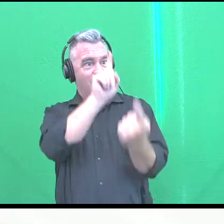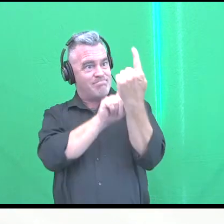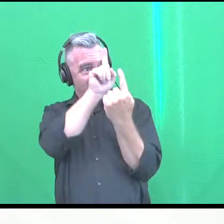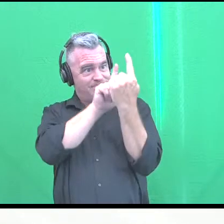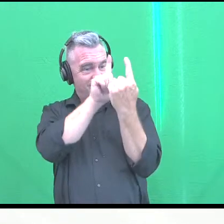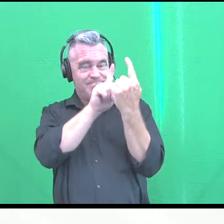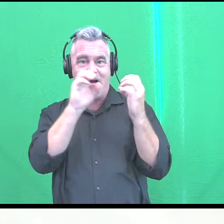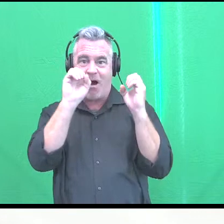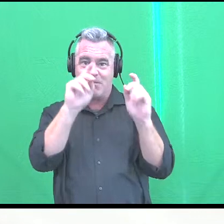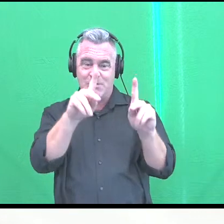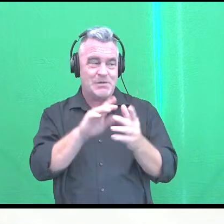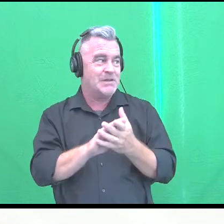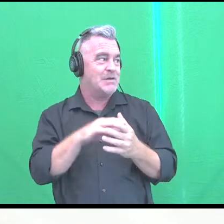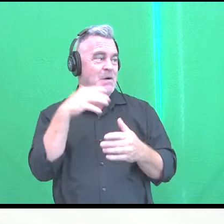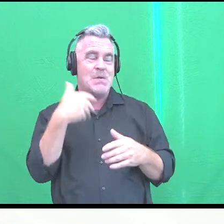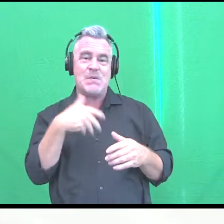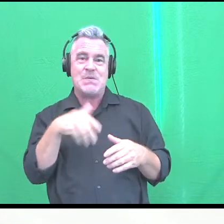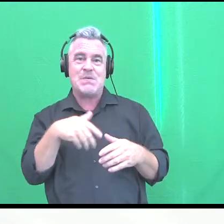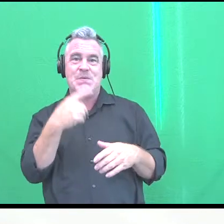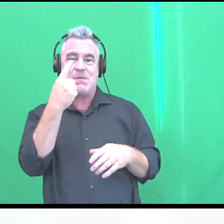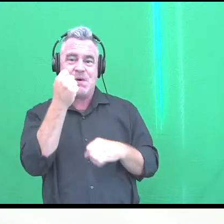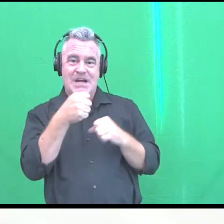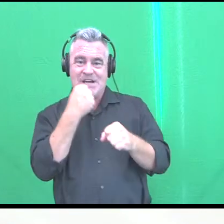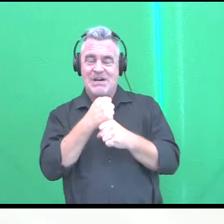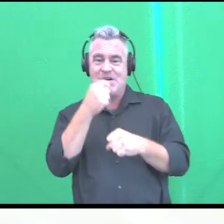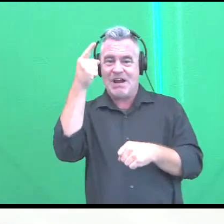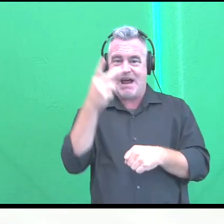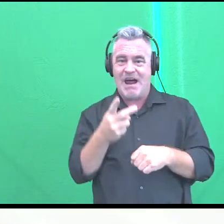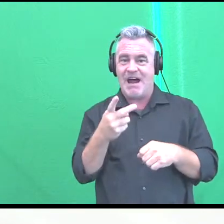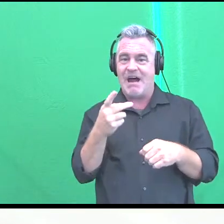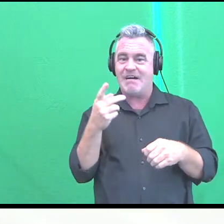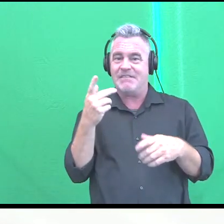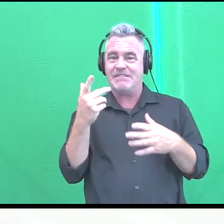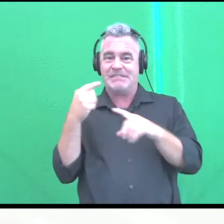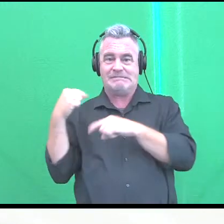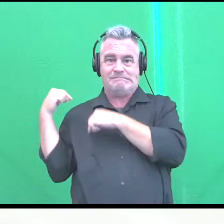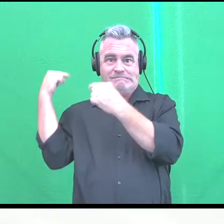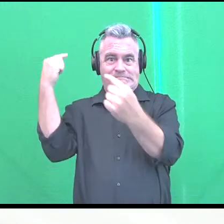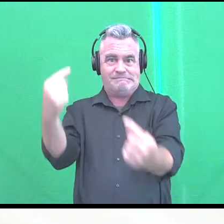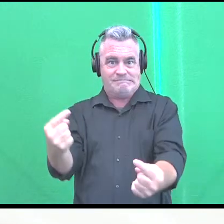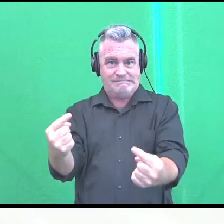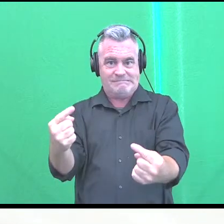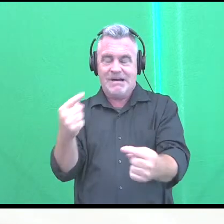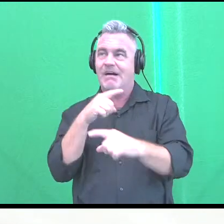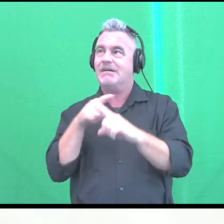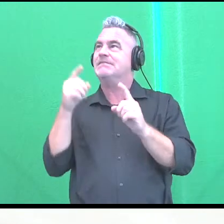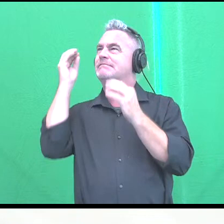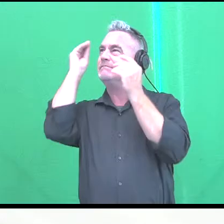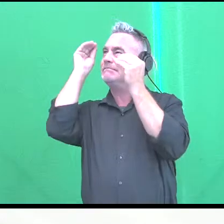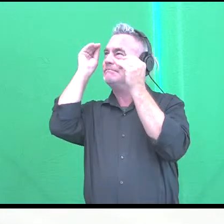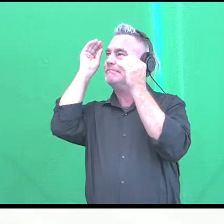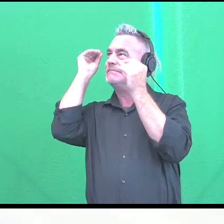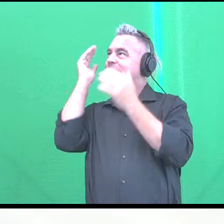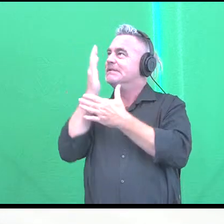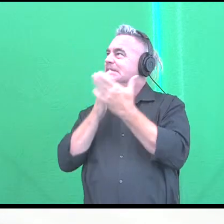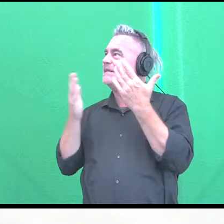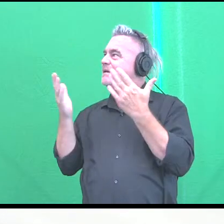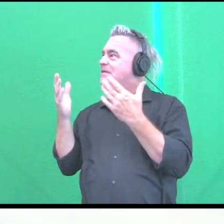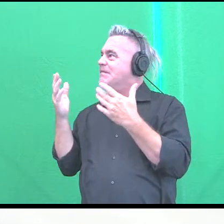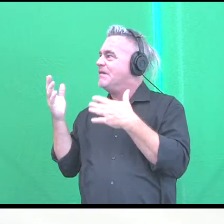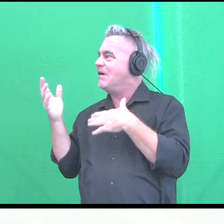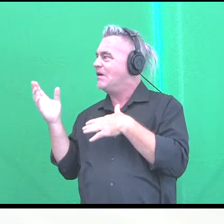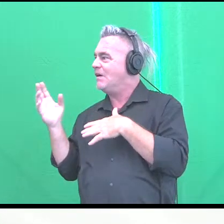opportunities in, gosh, a year and a half, I couldn't help but think about some of our sites, especially at the secondary